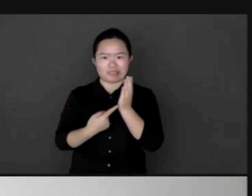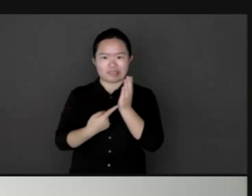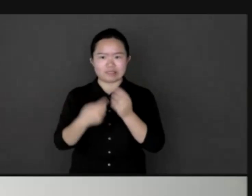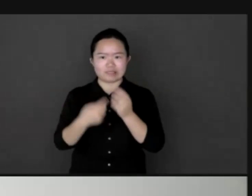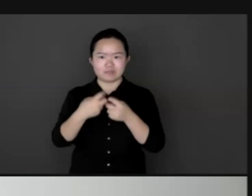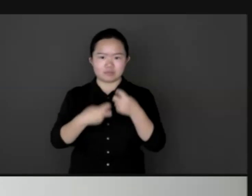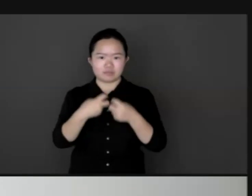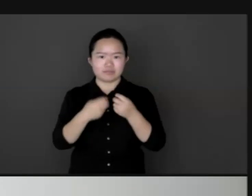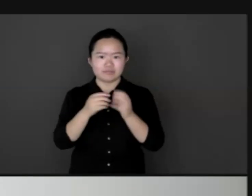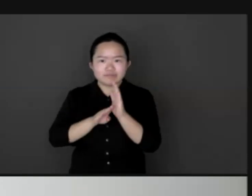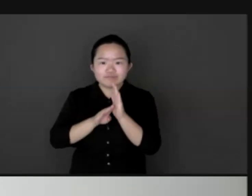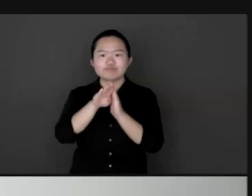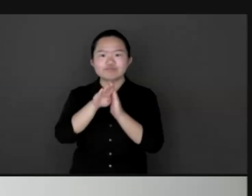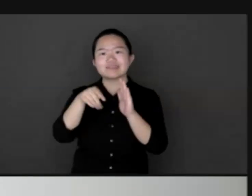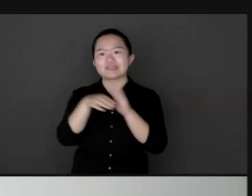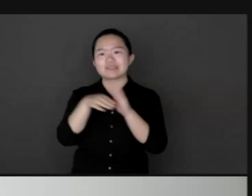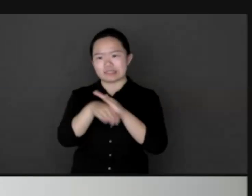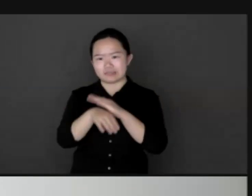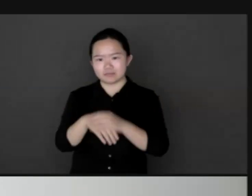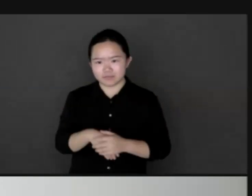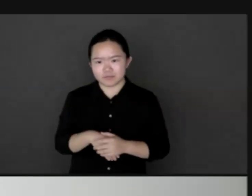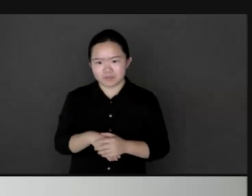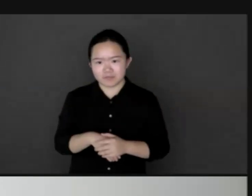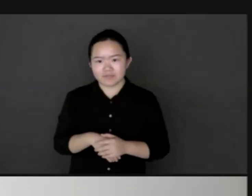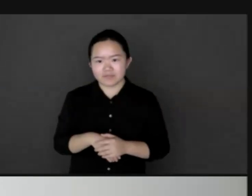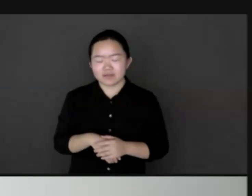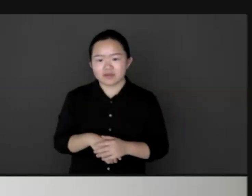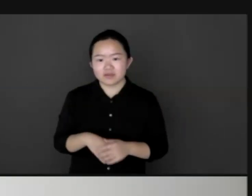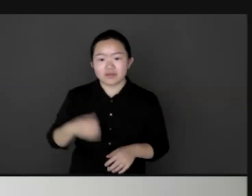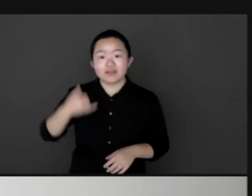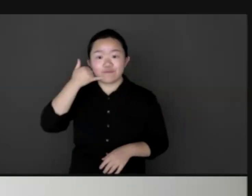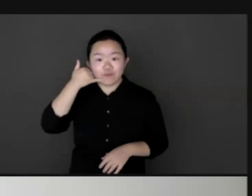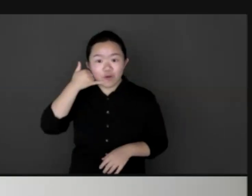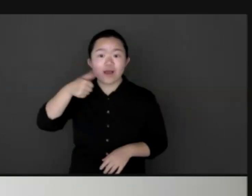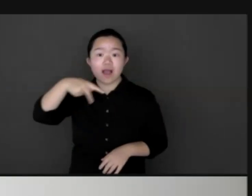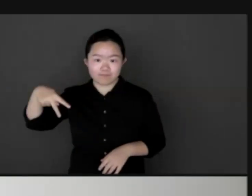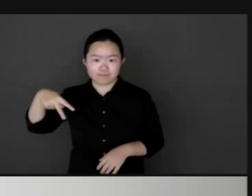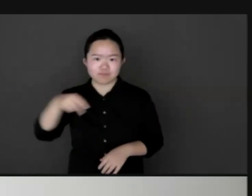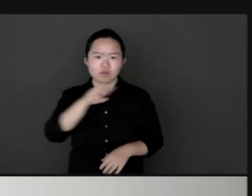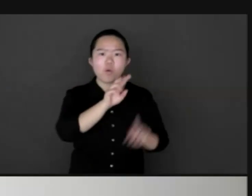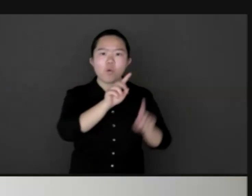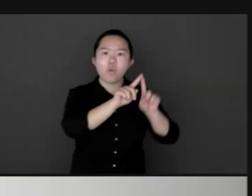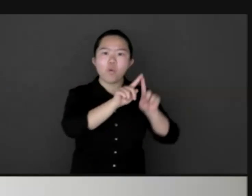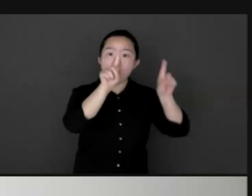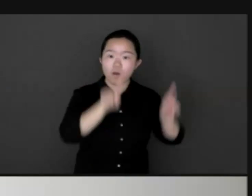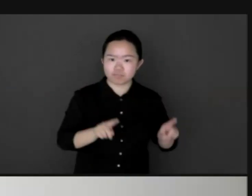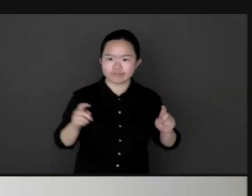for doing, is providing techniques and examples for how to make things